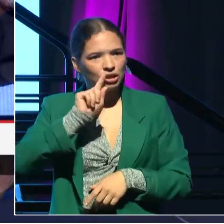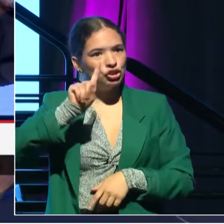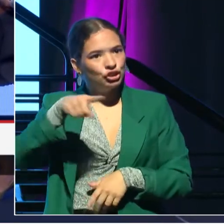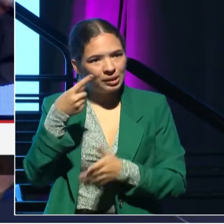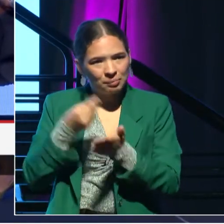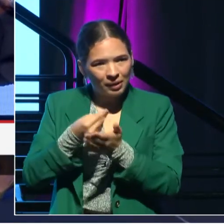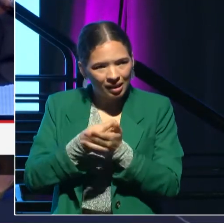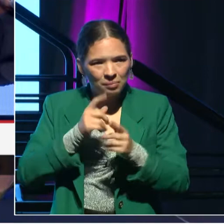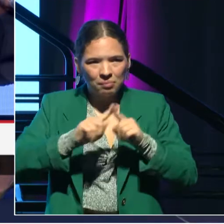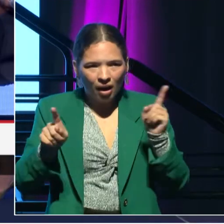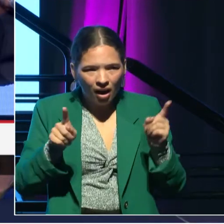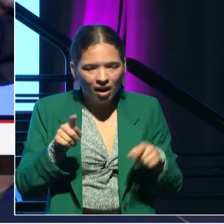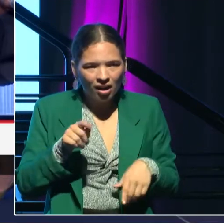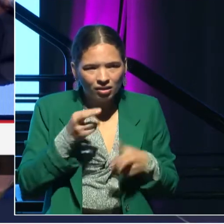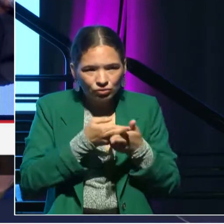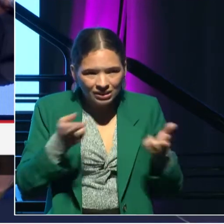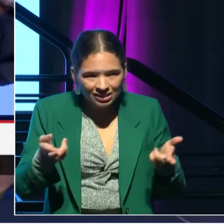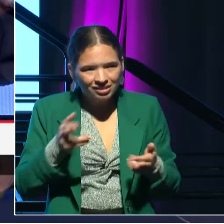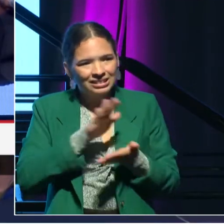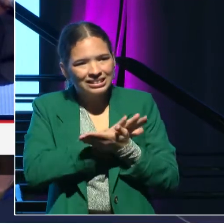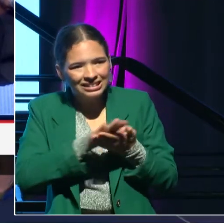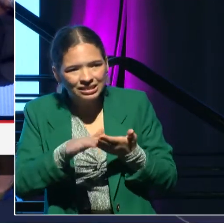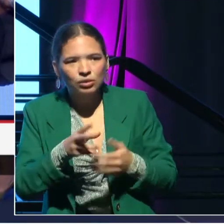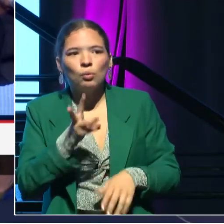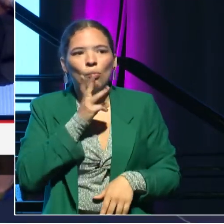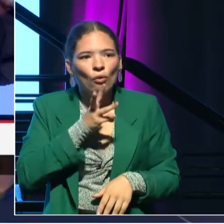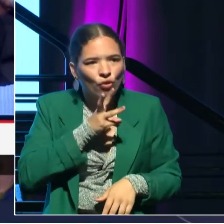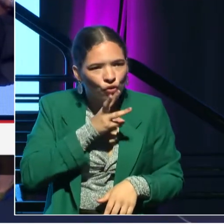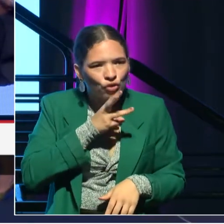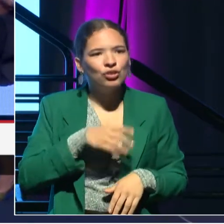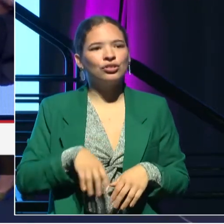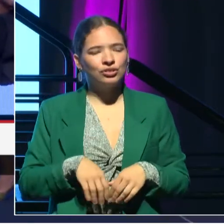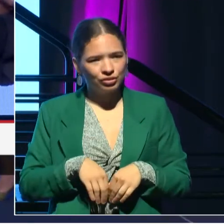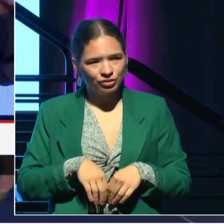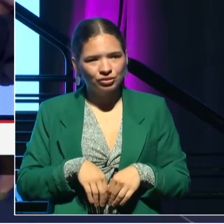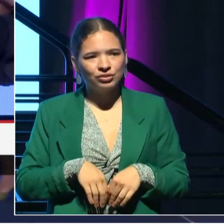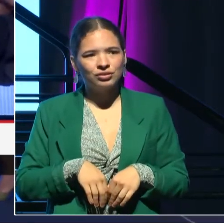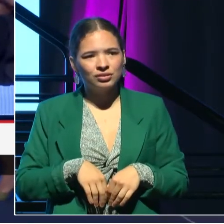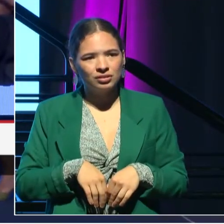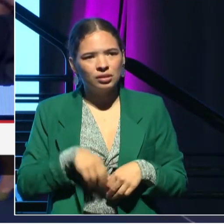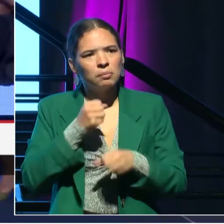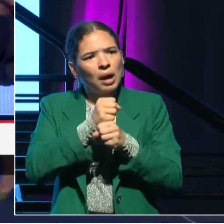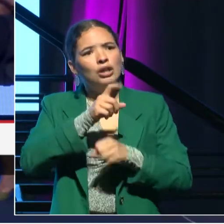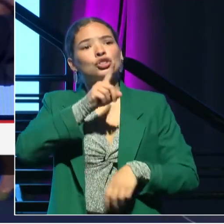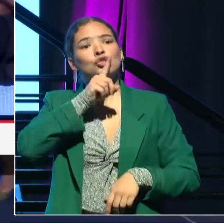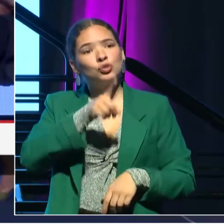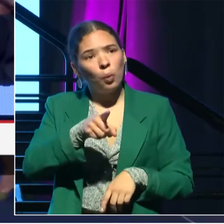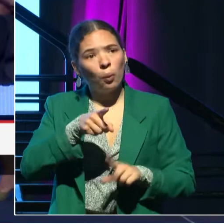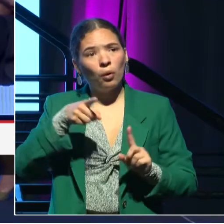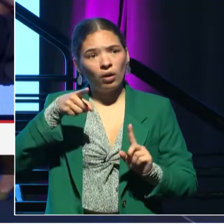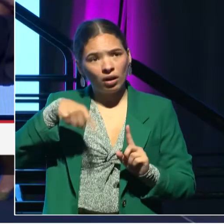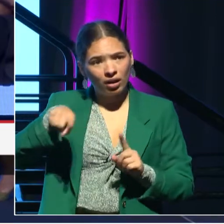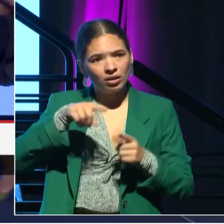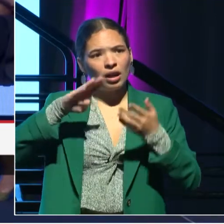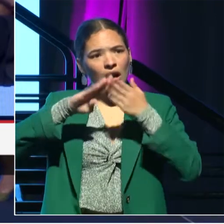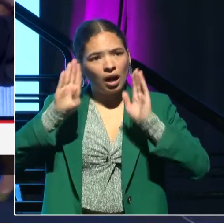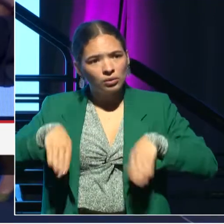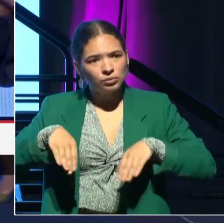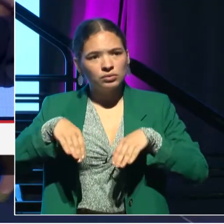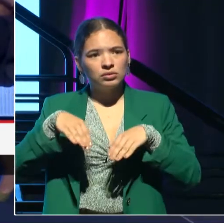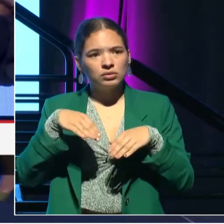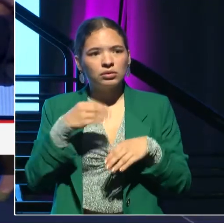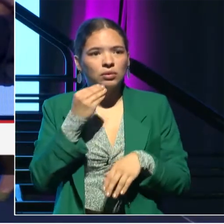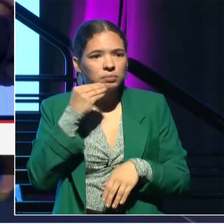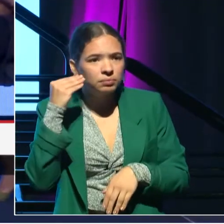is about clean drinking water, removing redlining so that we have quality homes, making sure that we have